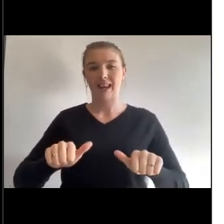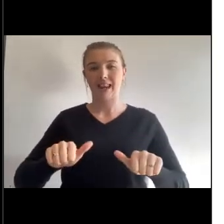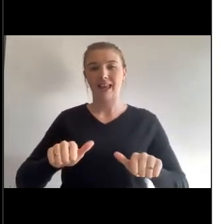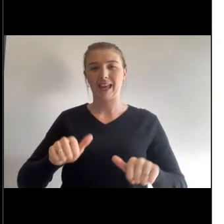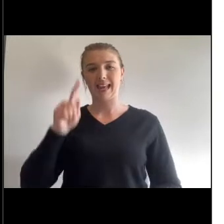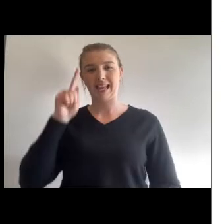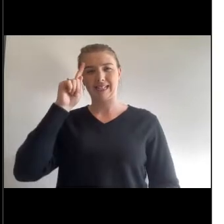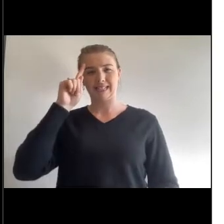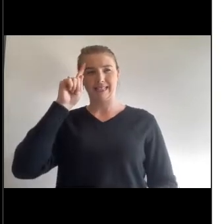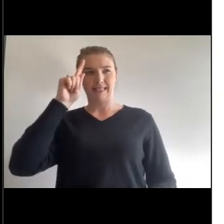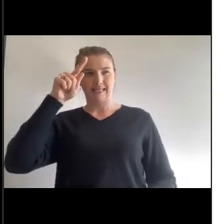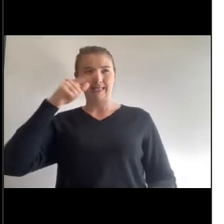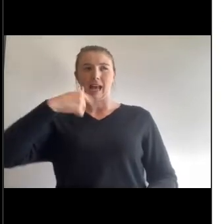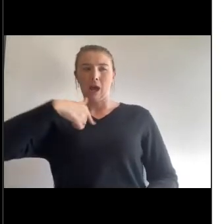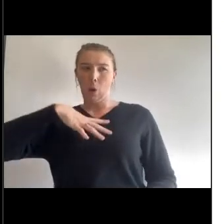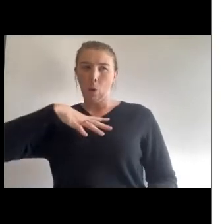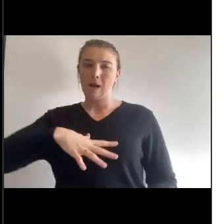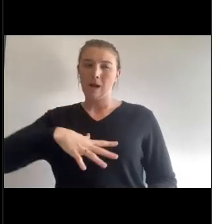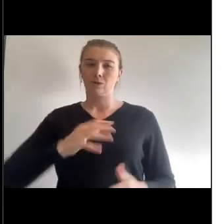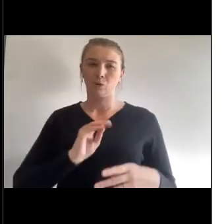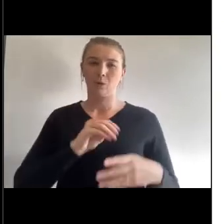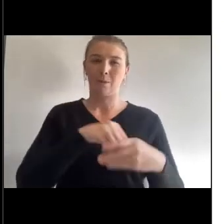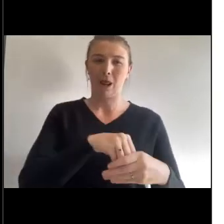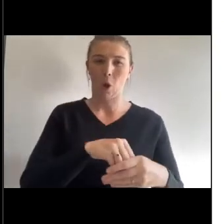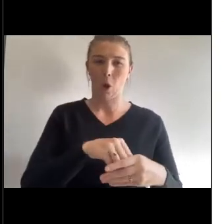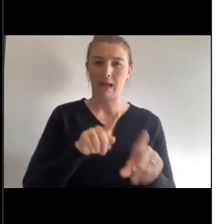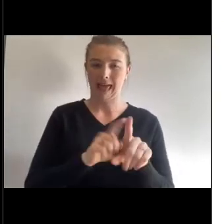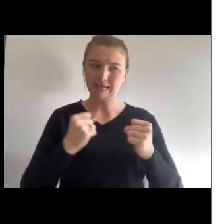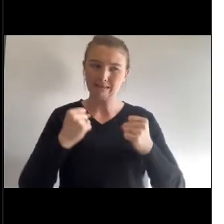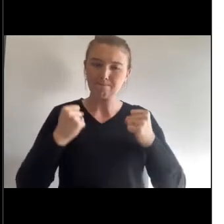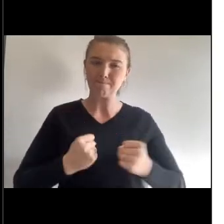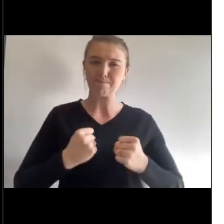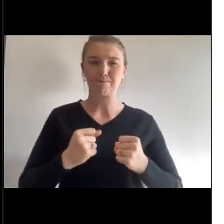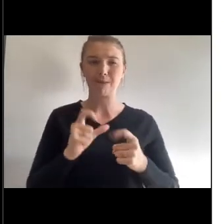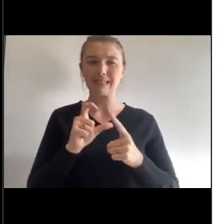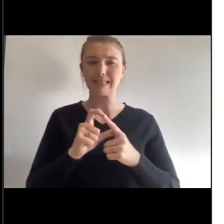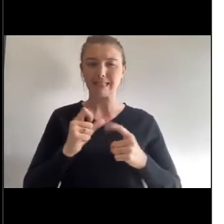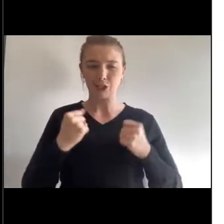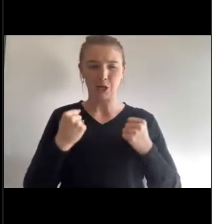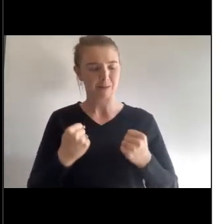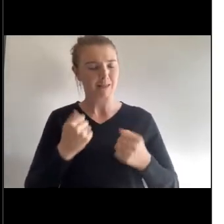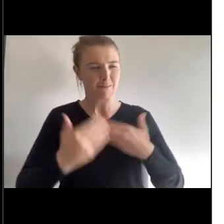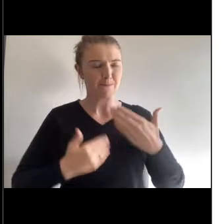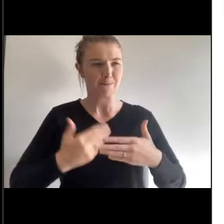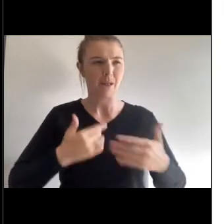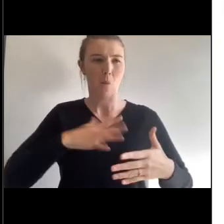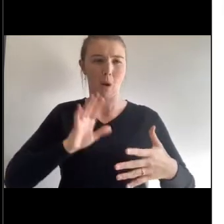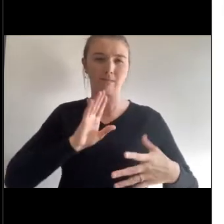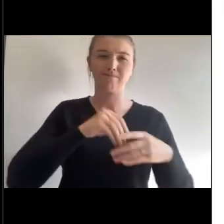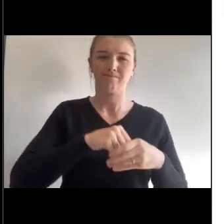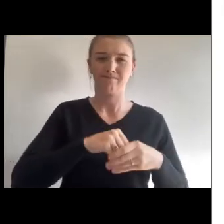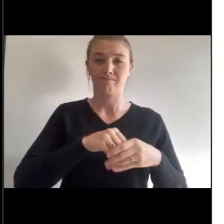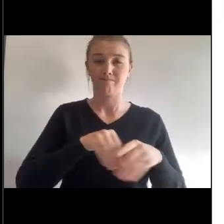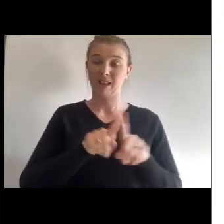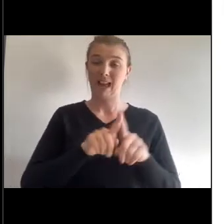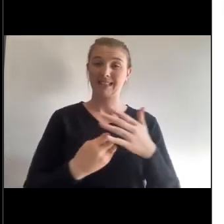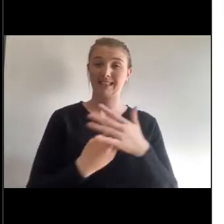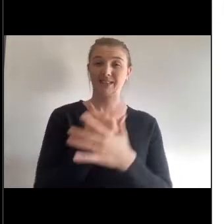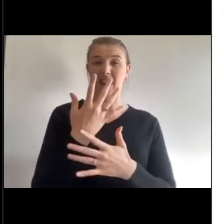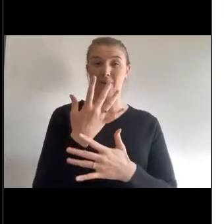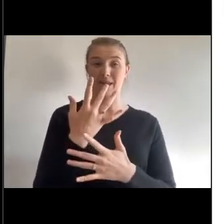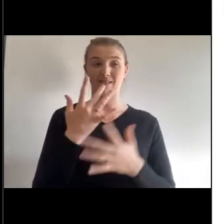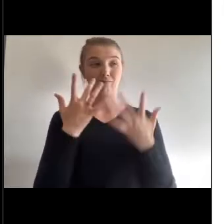people told us, it's about having a determination to belong, about developing and displaying self-confidence,